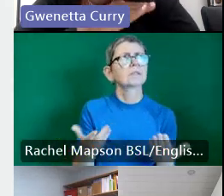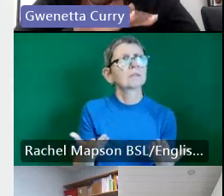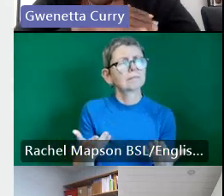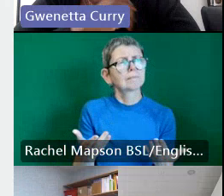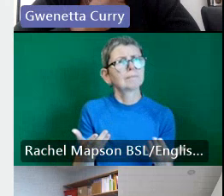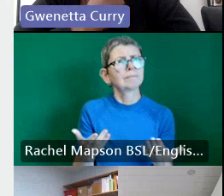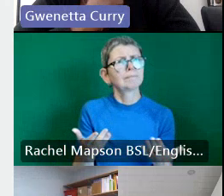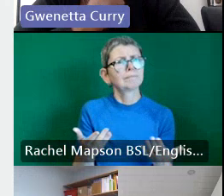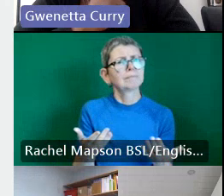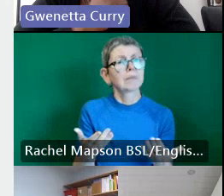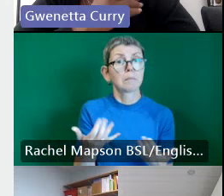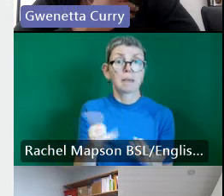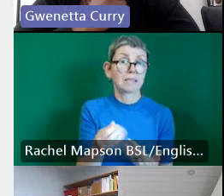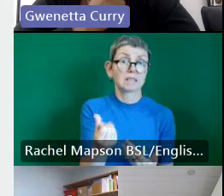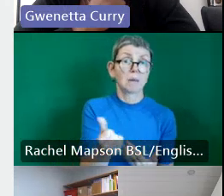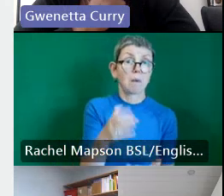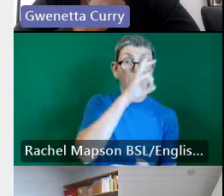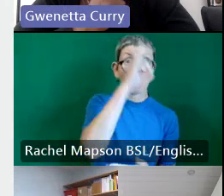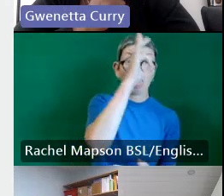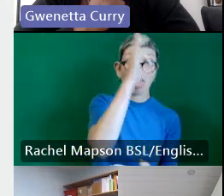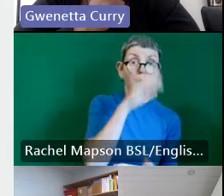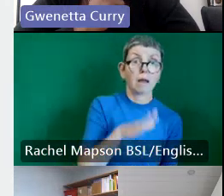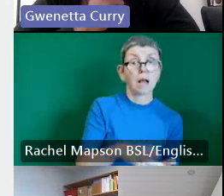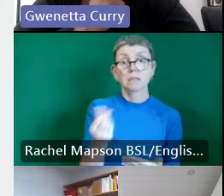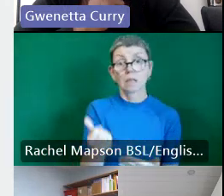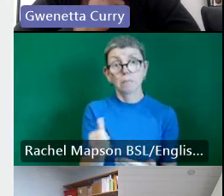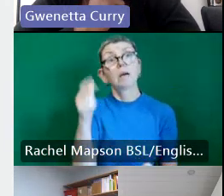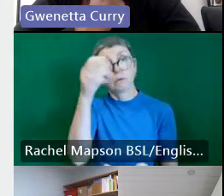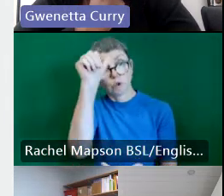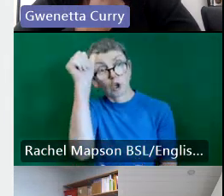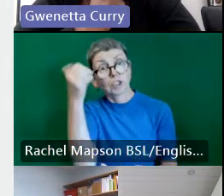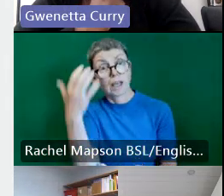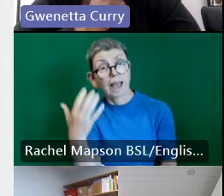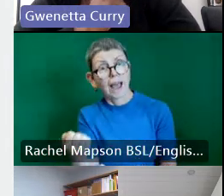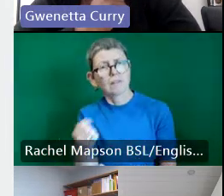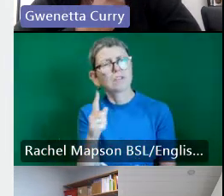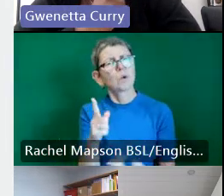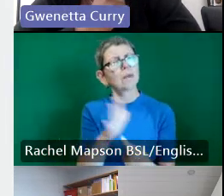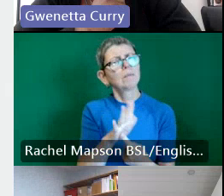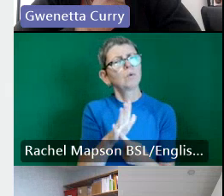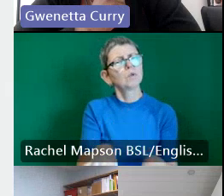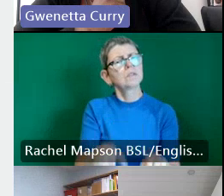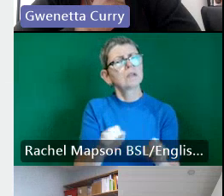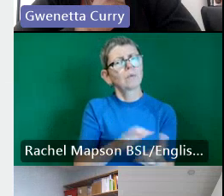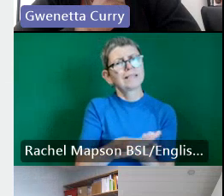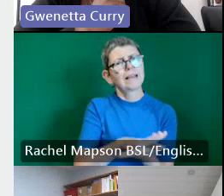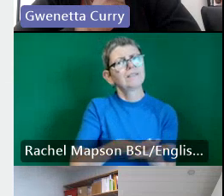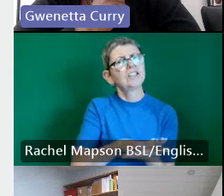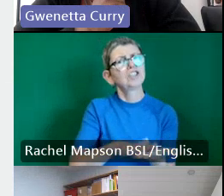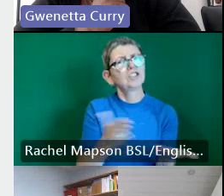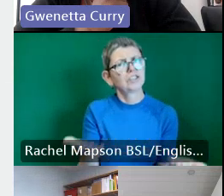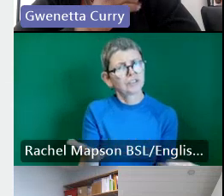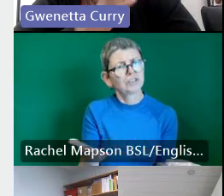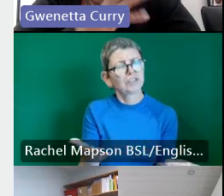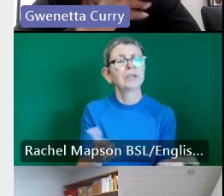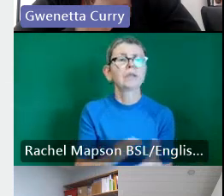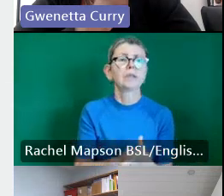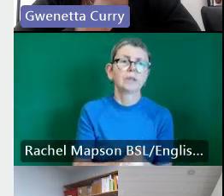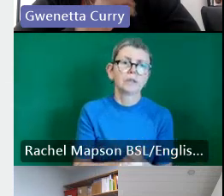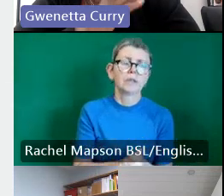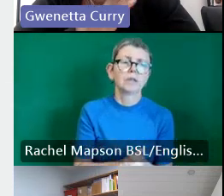people had zero knowledge and some people had some knowledge, and it was always important to start off with definitions. So today I'm going to start off with a,